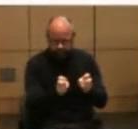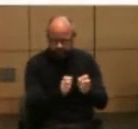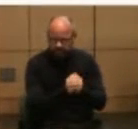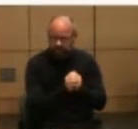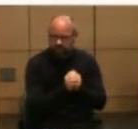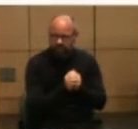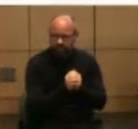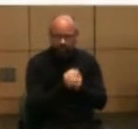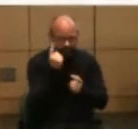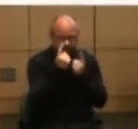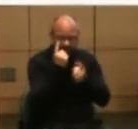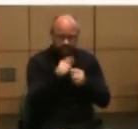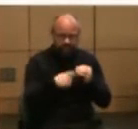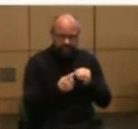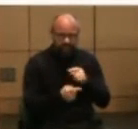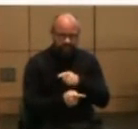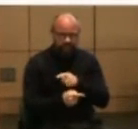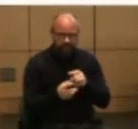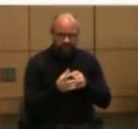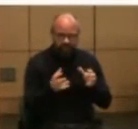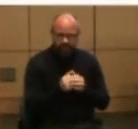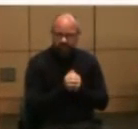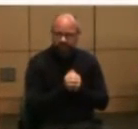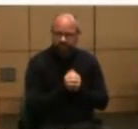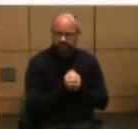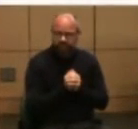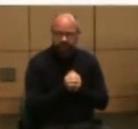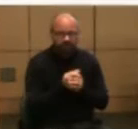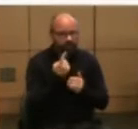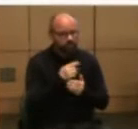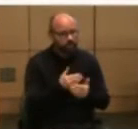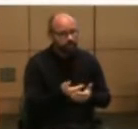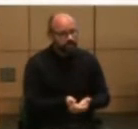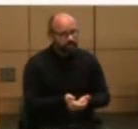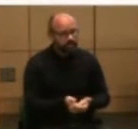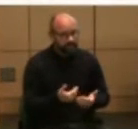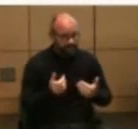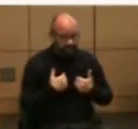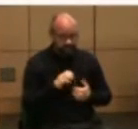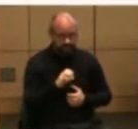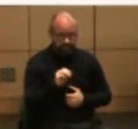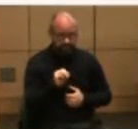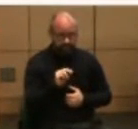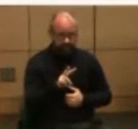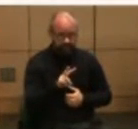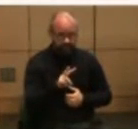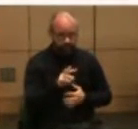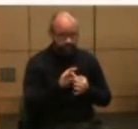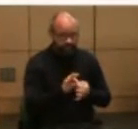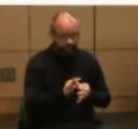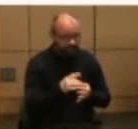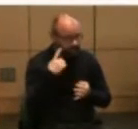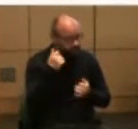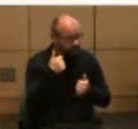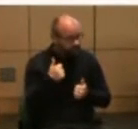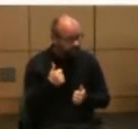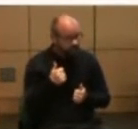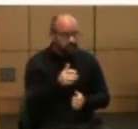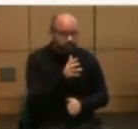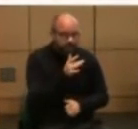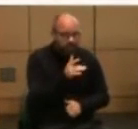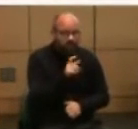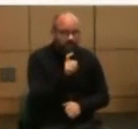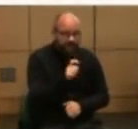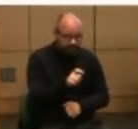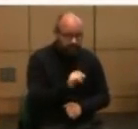for everyone's information, is that in order for a baby to have CMV-related hearing loss, the mother has to have had the infection while